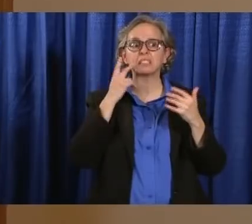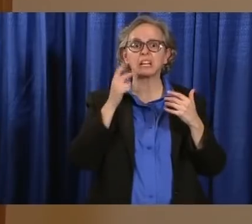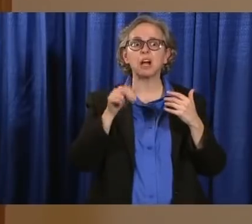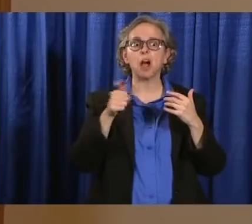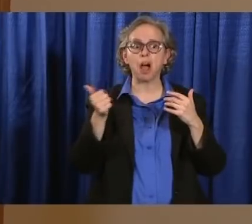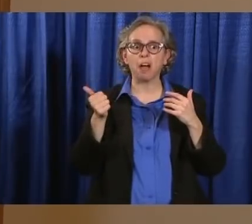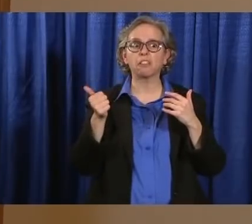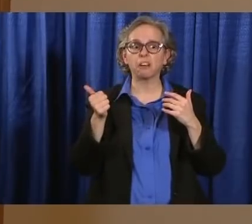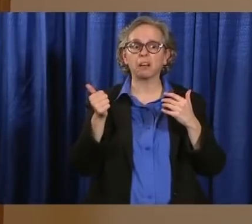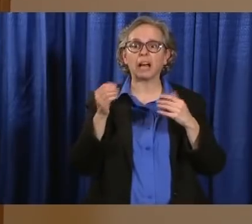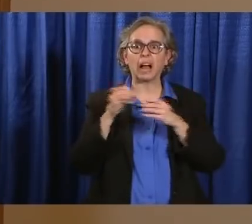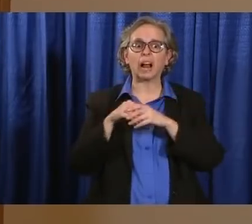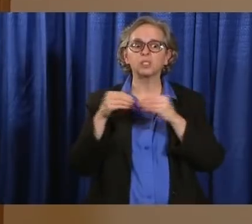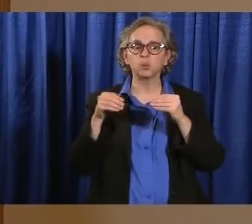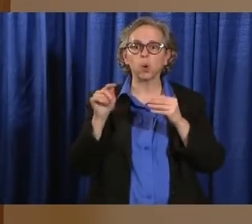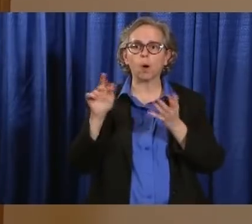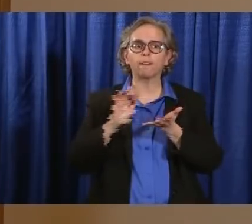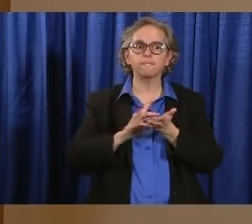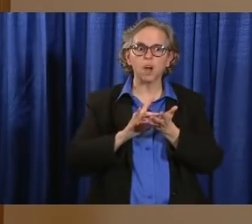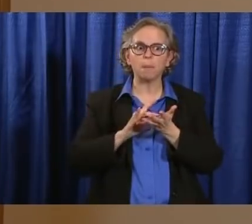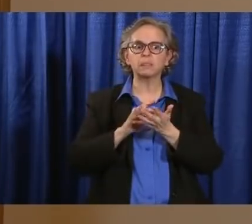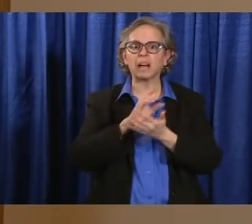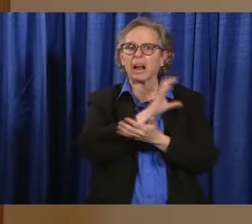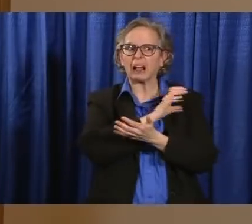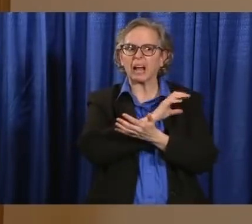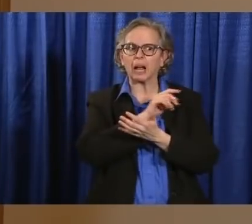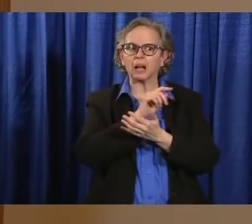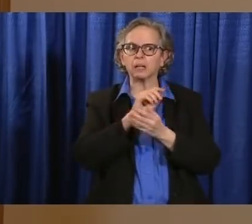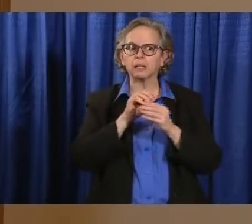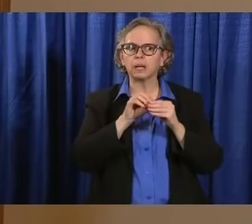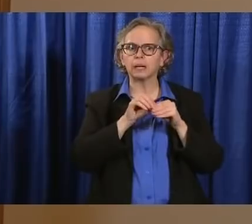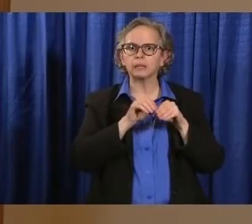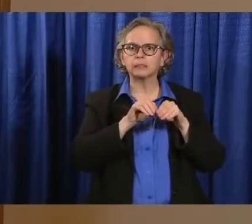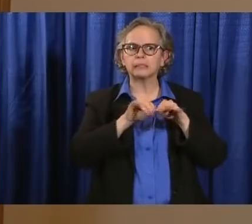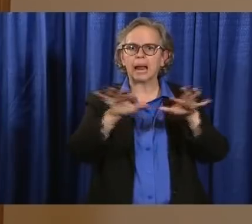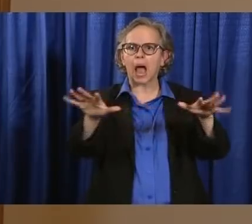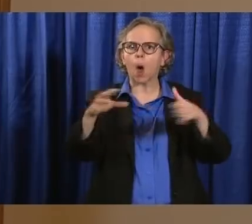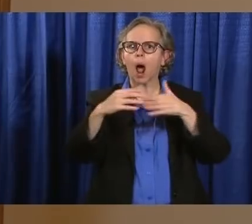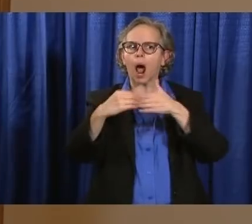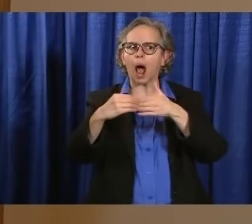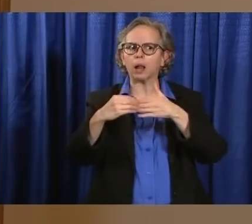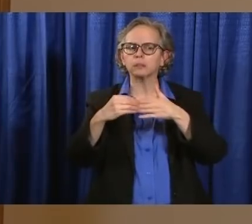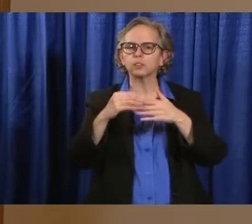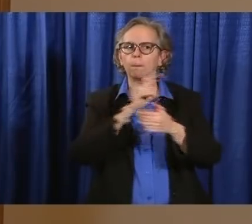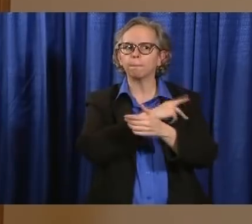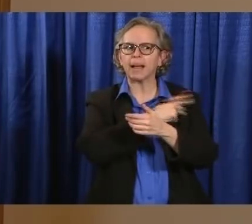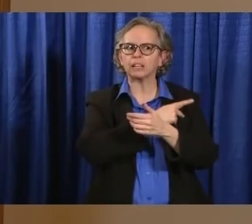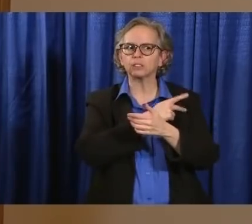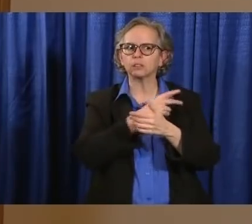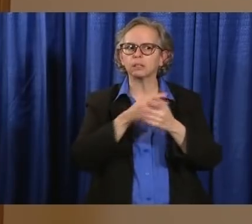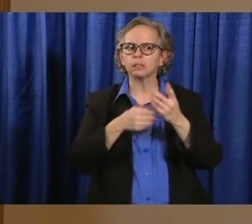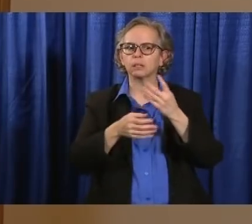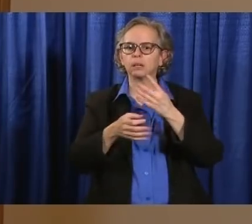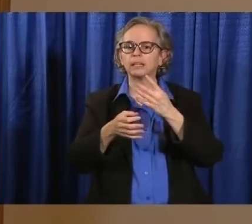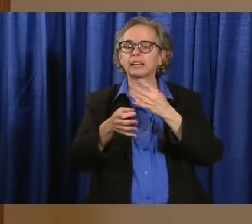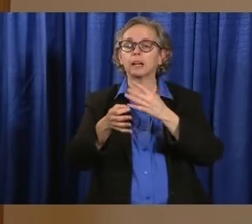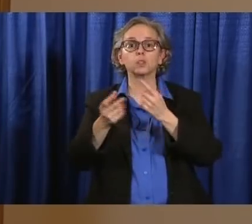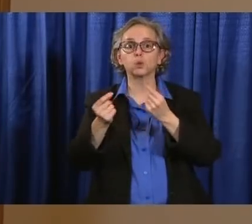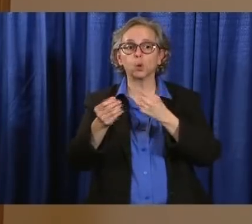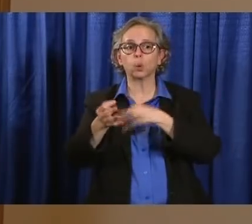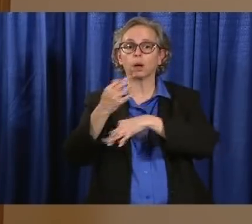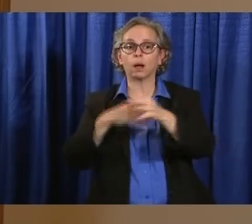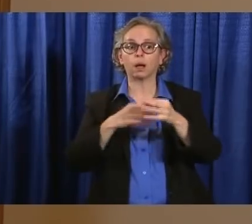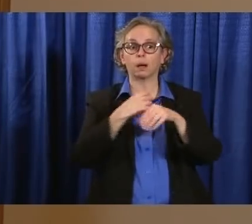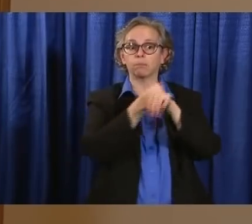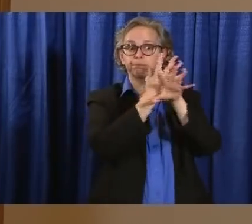actually putting out guidance to the patients about being able to do it through telemedicine and through a drive-up